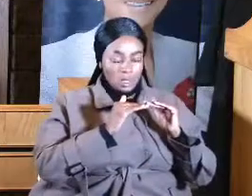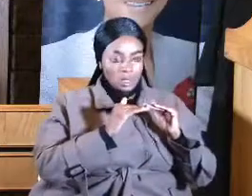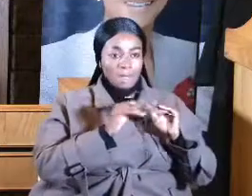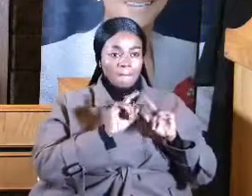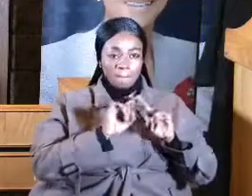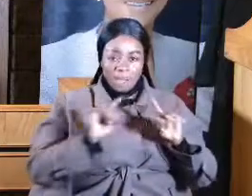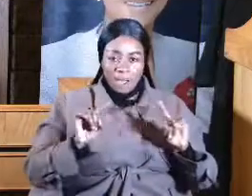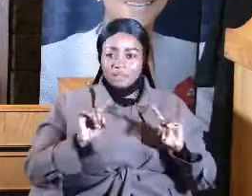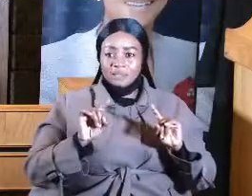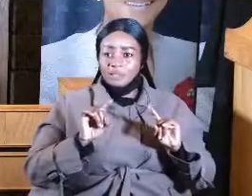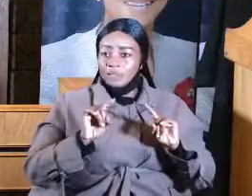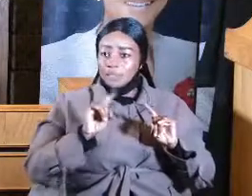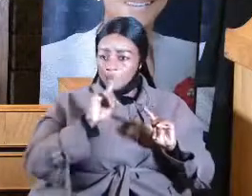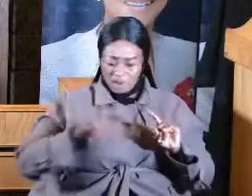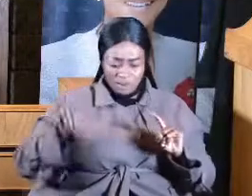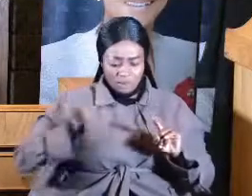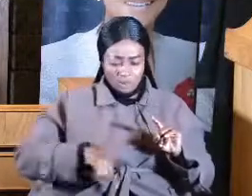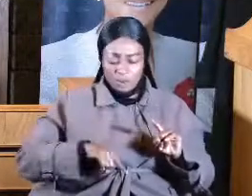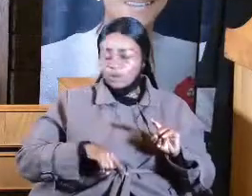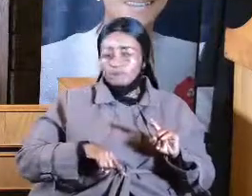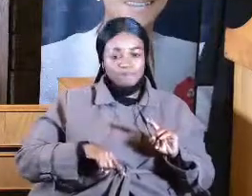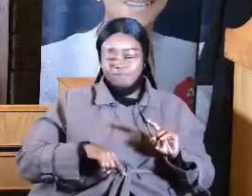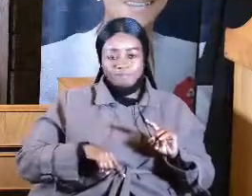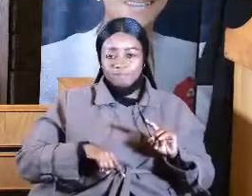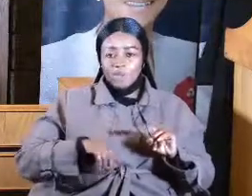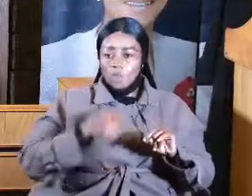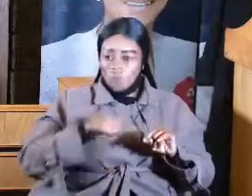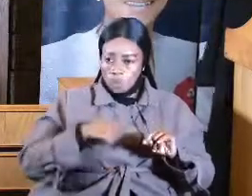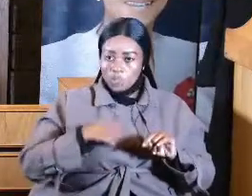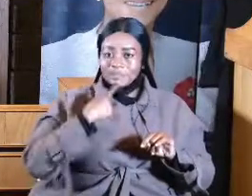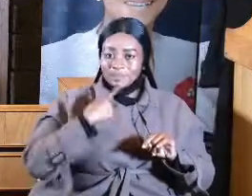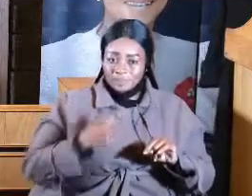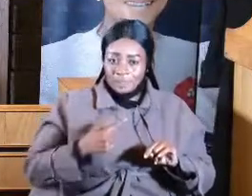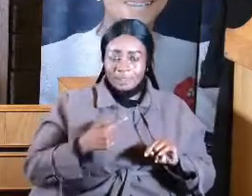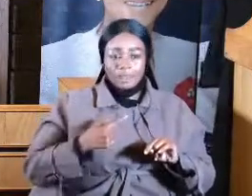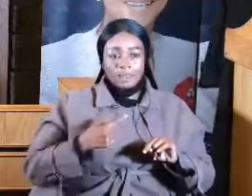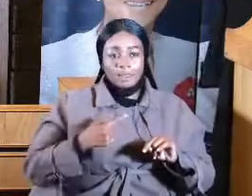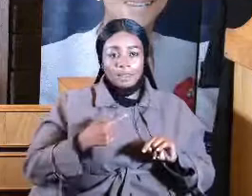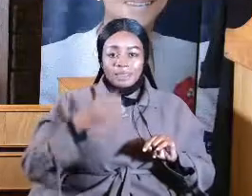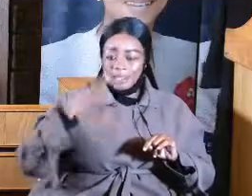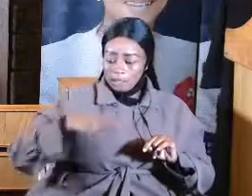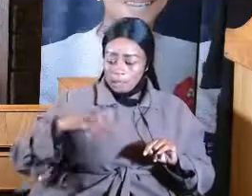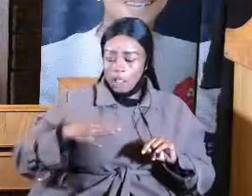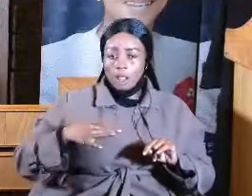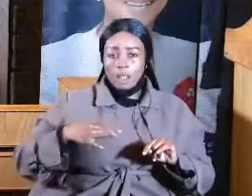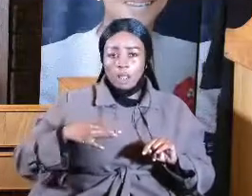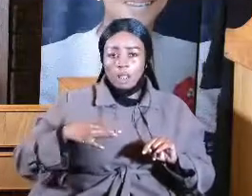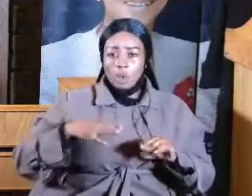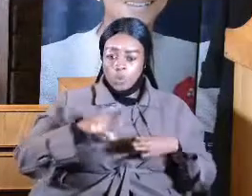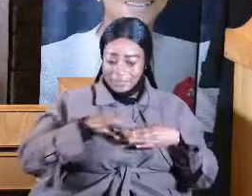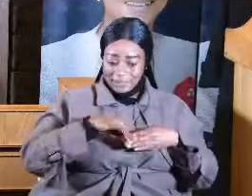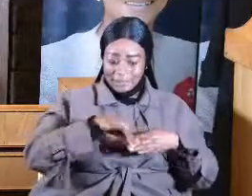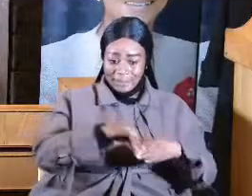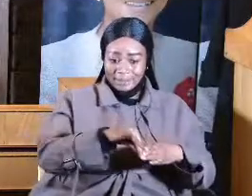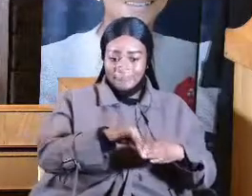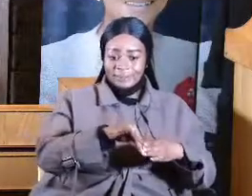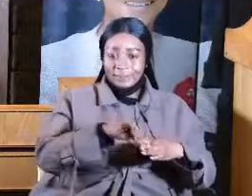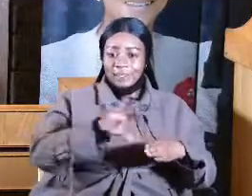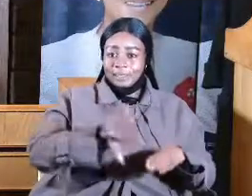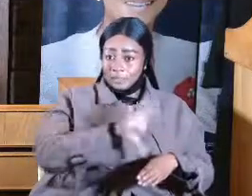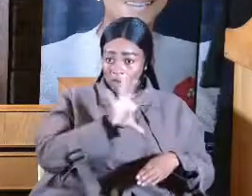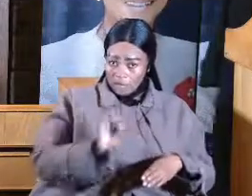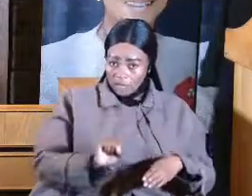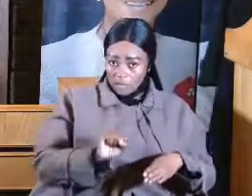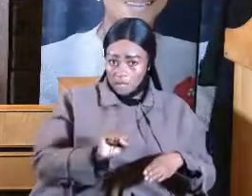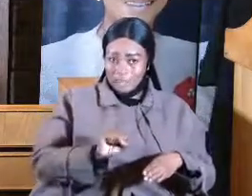is nothing wrong with us. Hence, I started with that one of saying, even the girl who is leading in the country, it's a